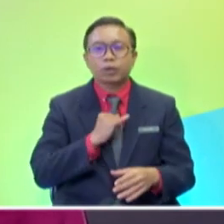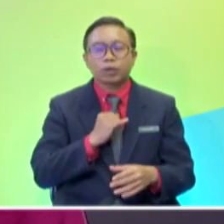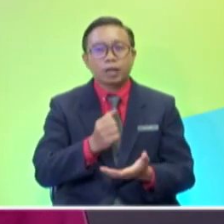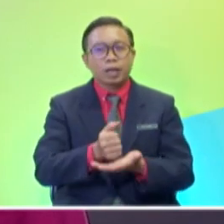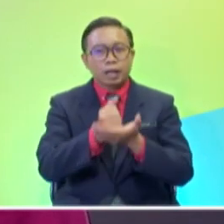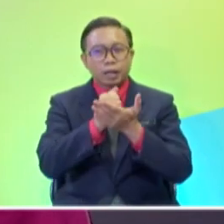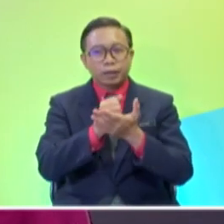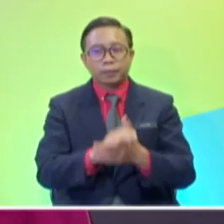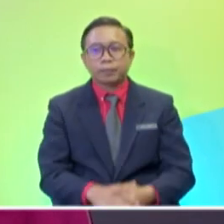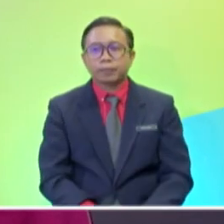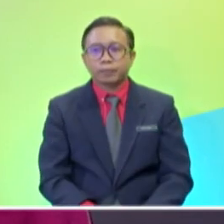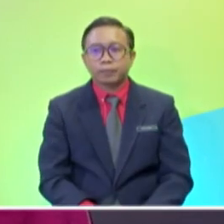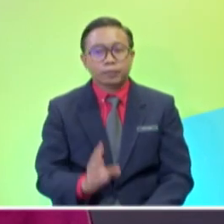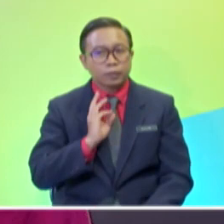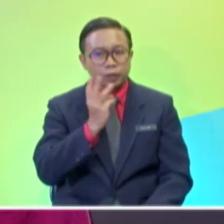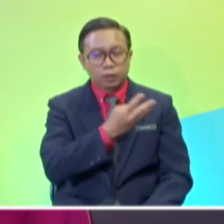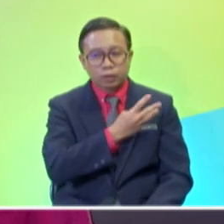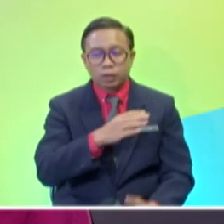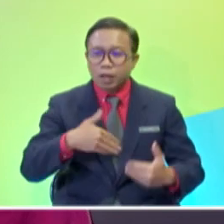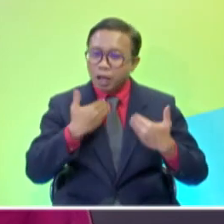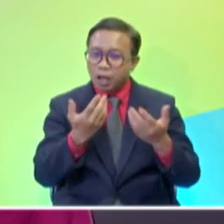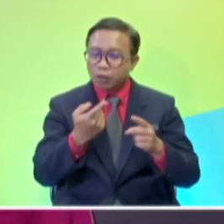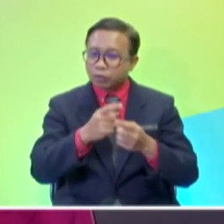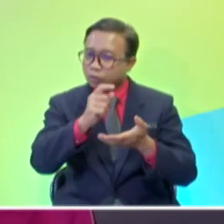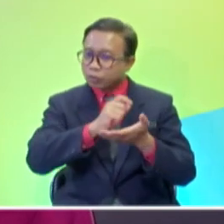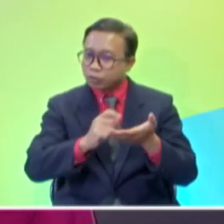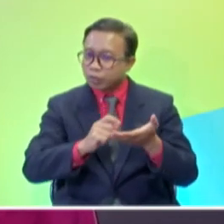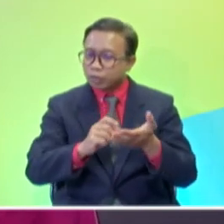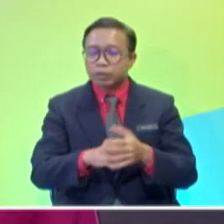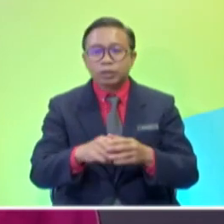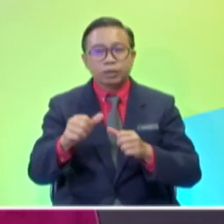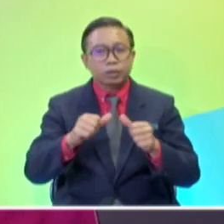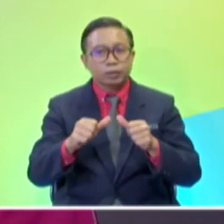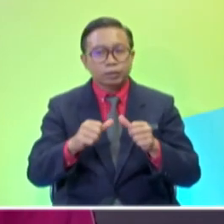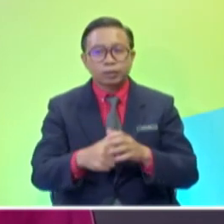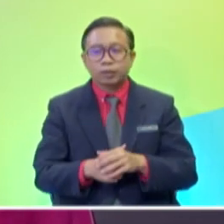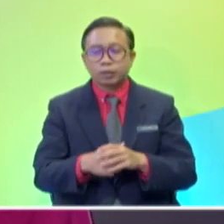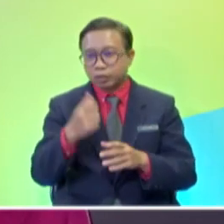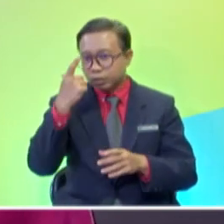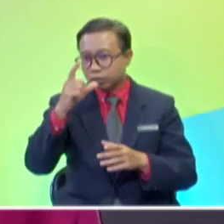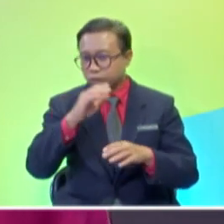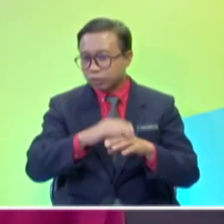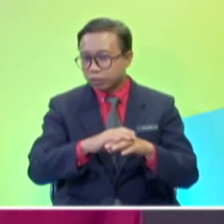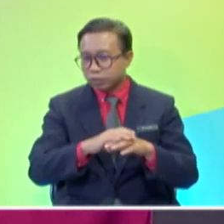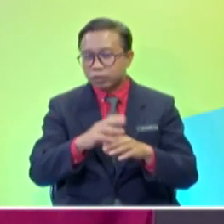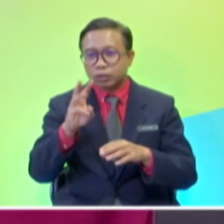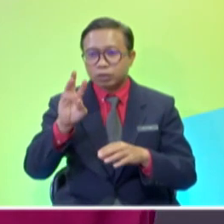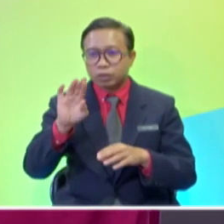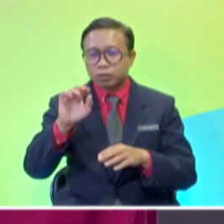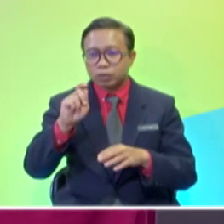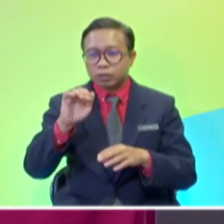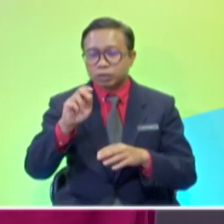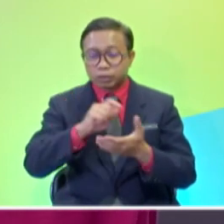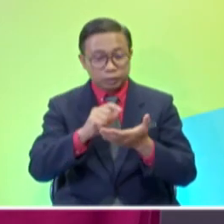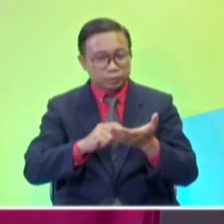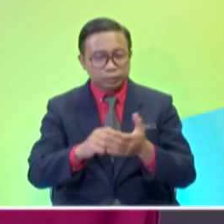you guys with it. We have looked at how to write sentences using really and a bit, and now let's look at our writing task. You are